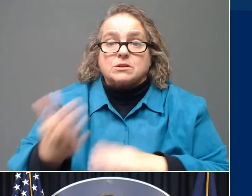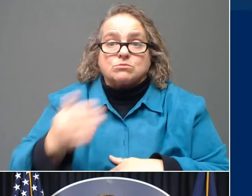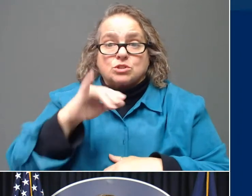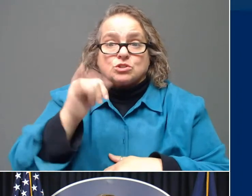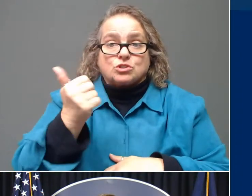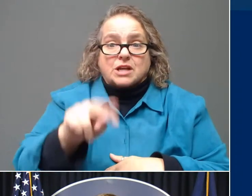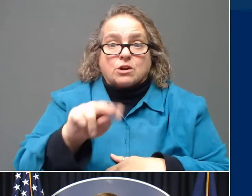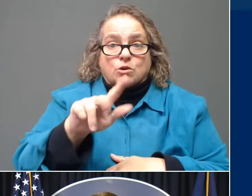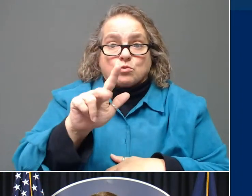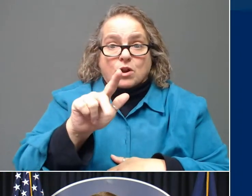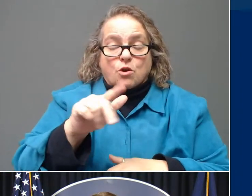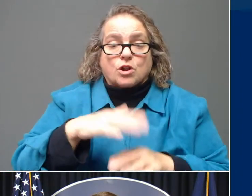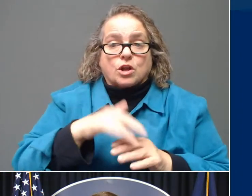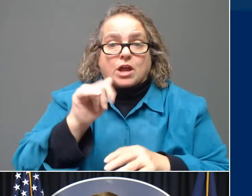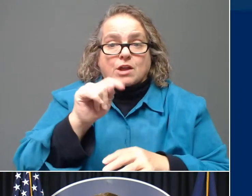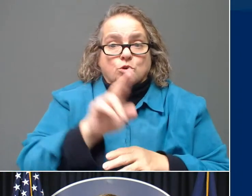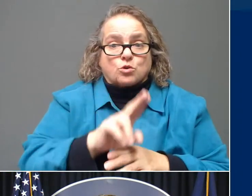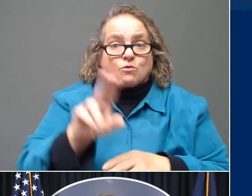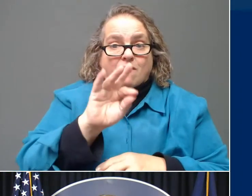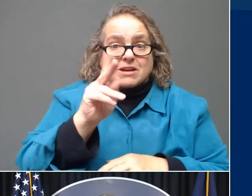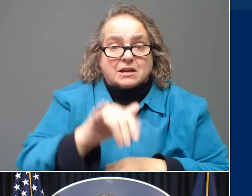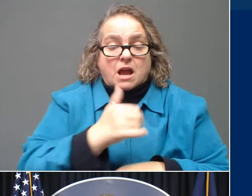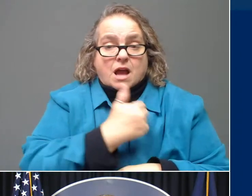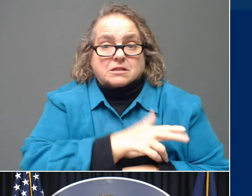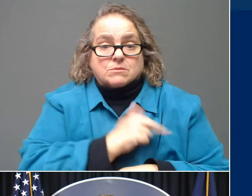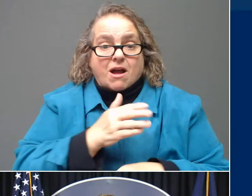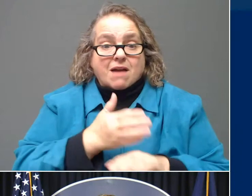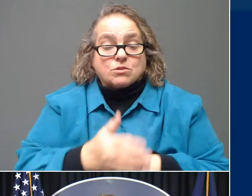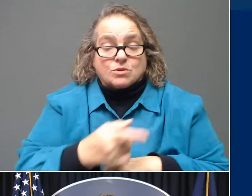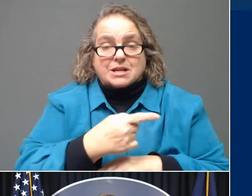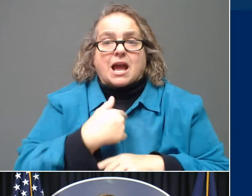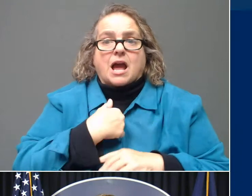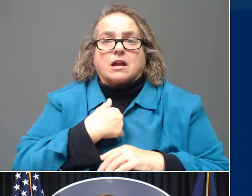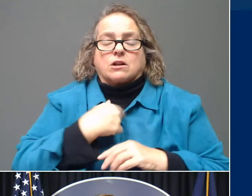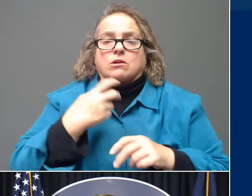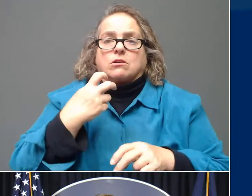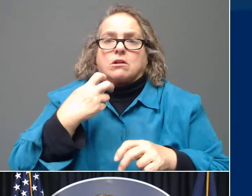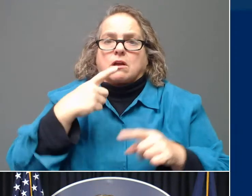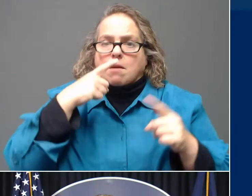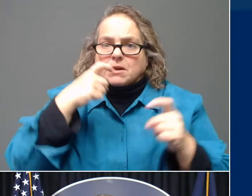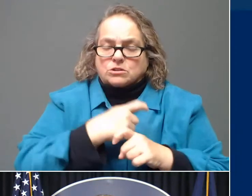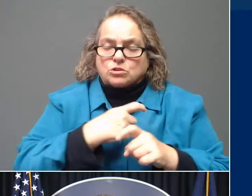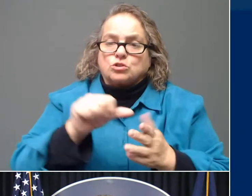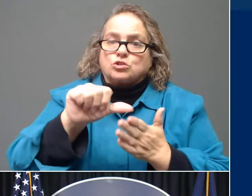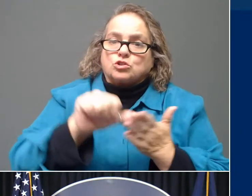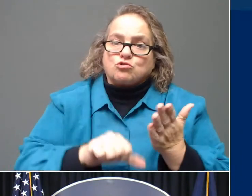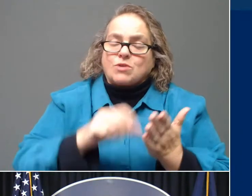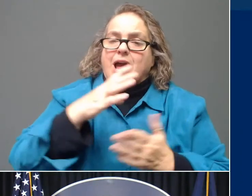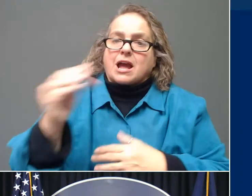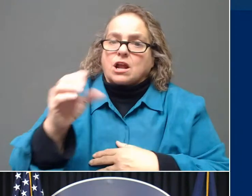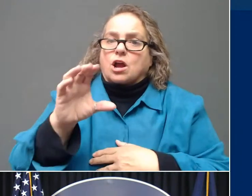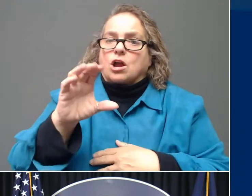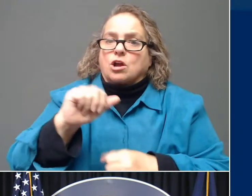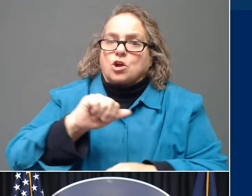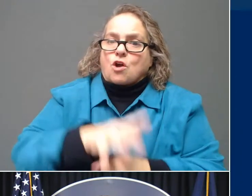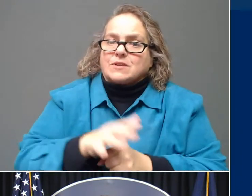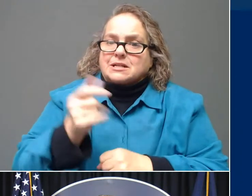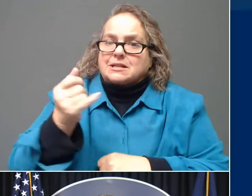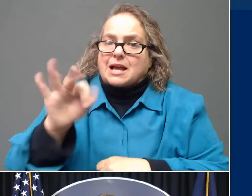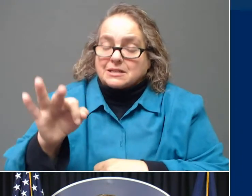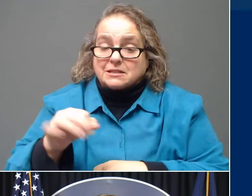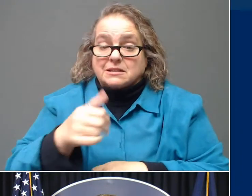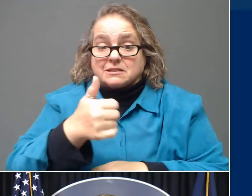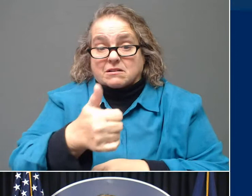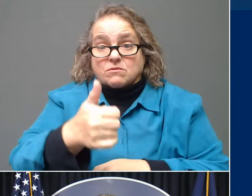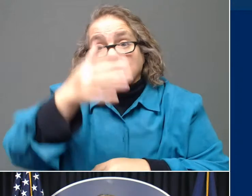the University of Kentucky Hospital after complications from surgery and COVID-19. Jonathan was known by all for